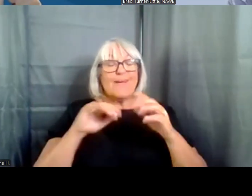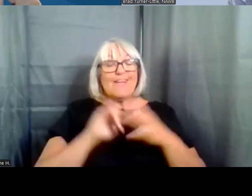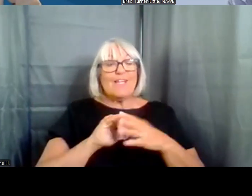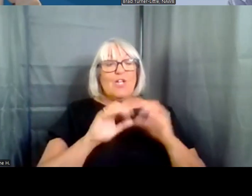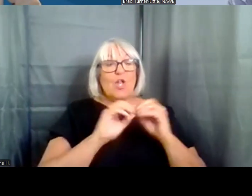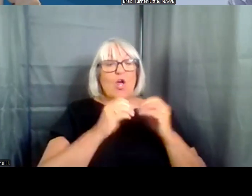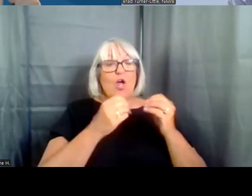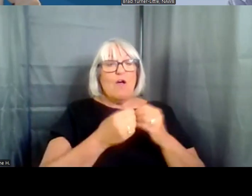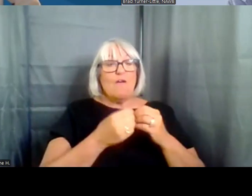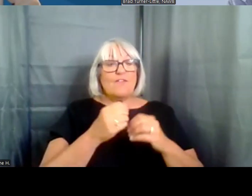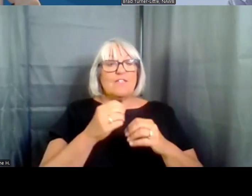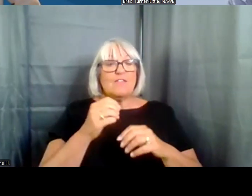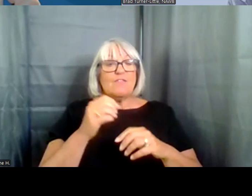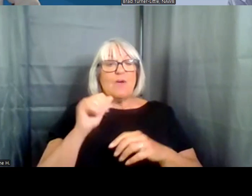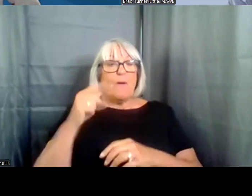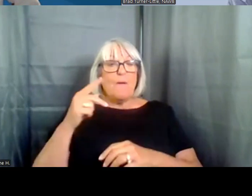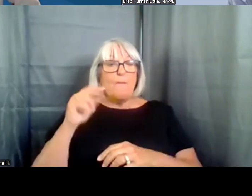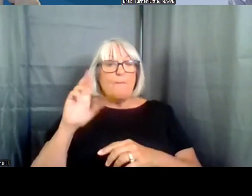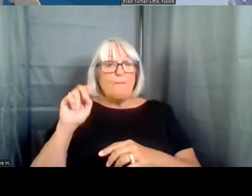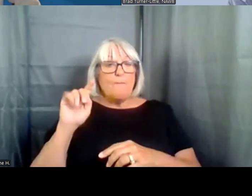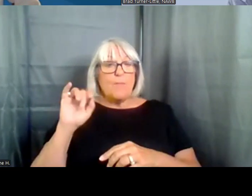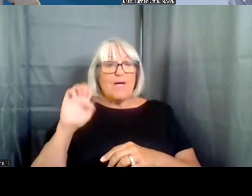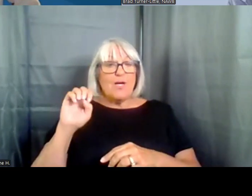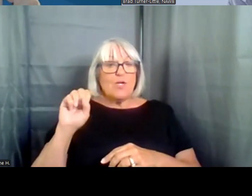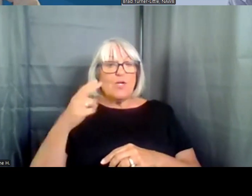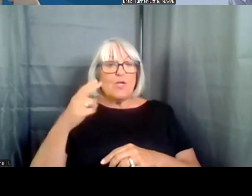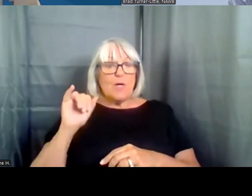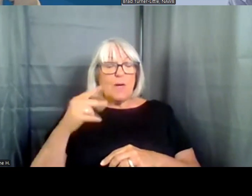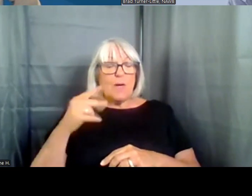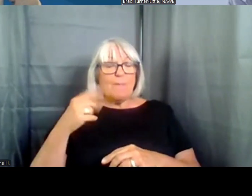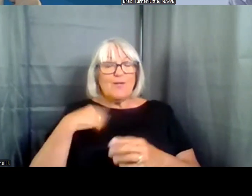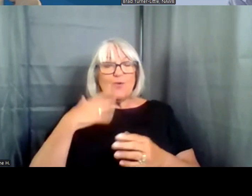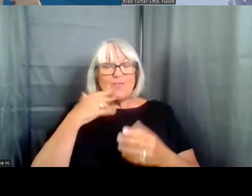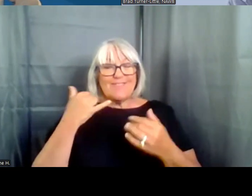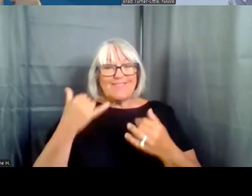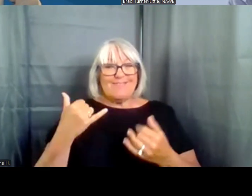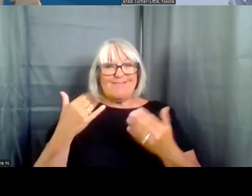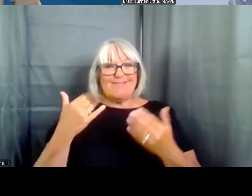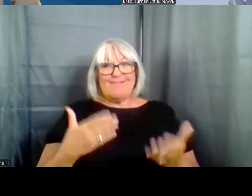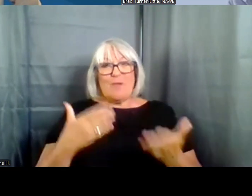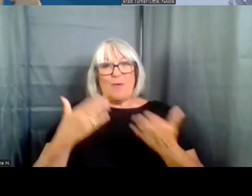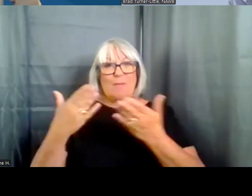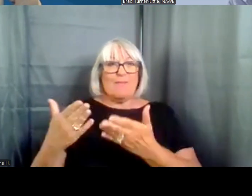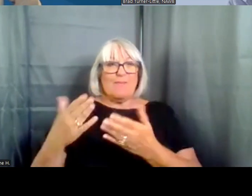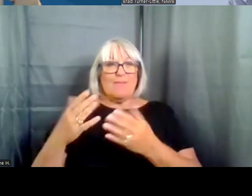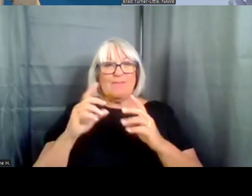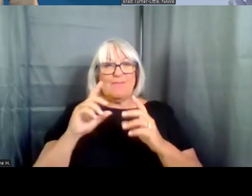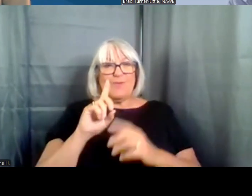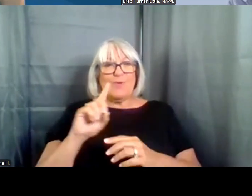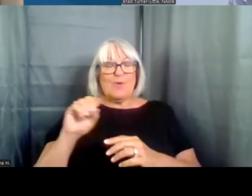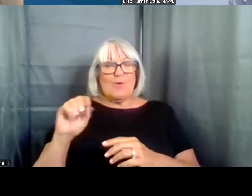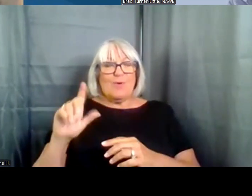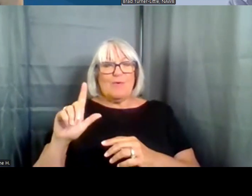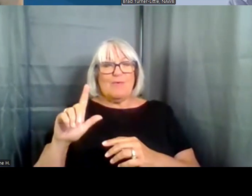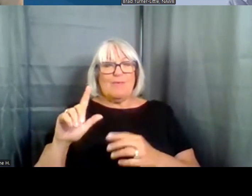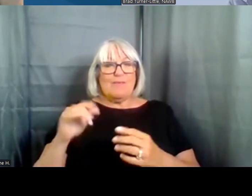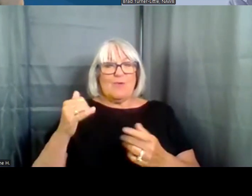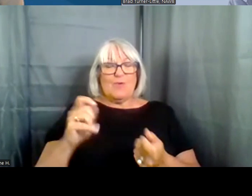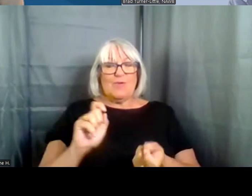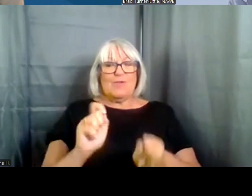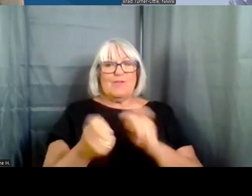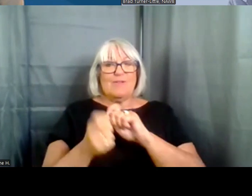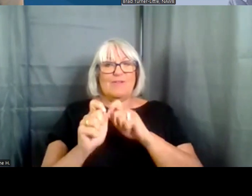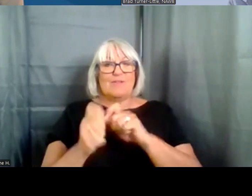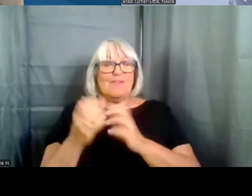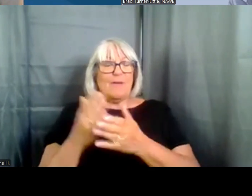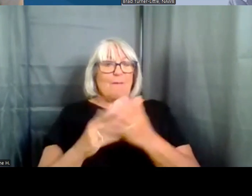making that was the Department of Labor issued in the last several months, soliciting feedback on some proposed changes to the apprenticeship program, some of